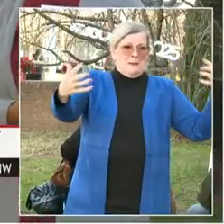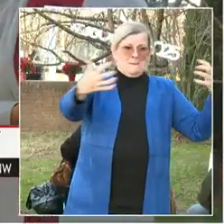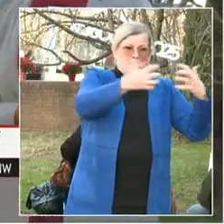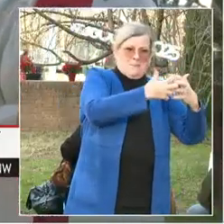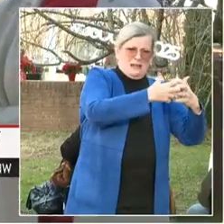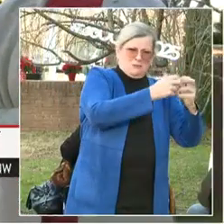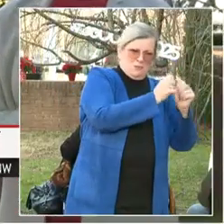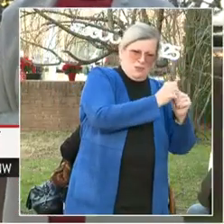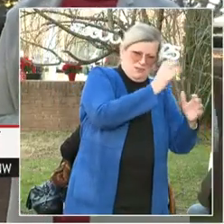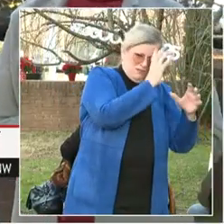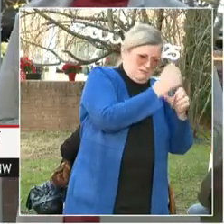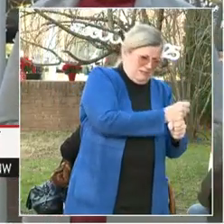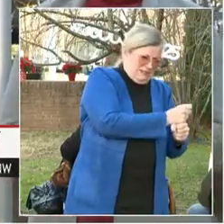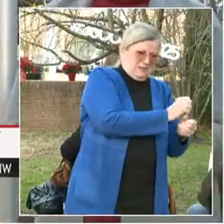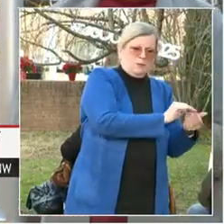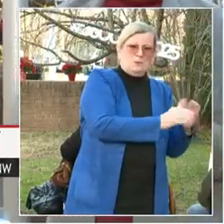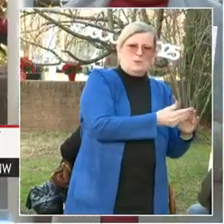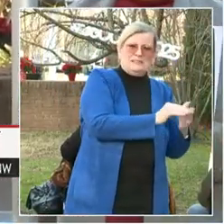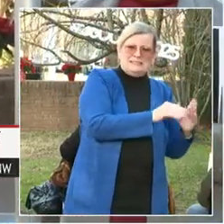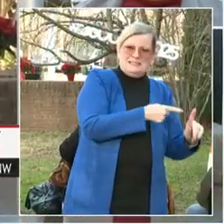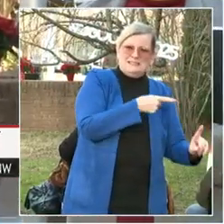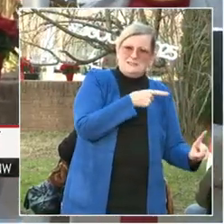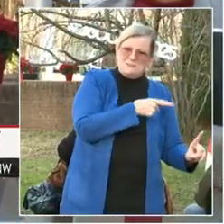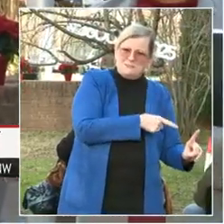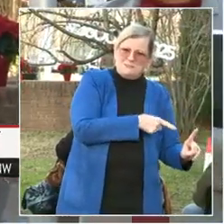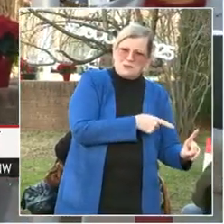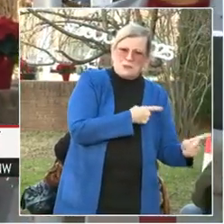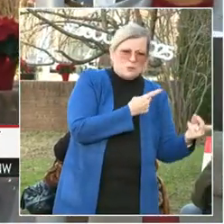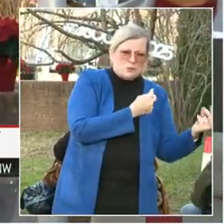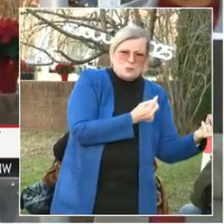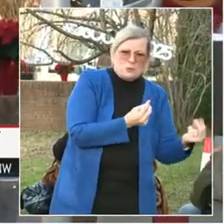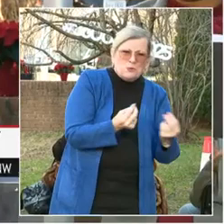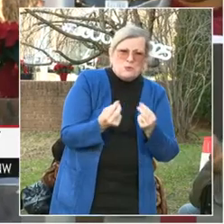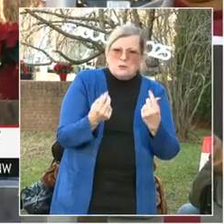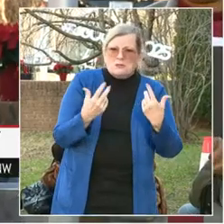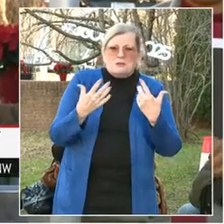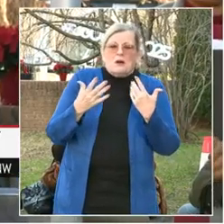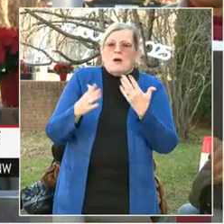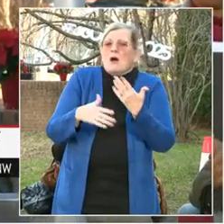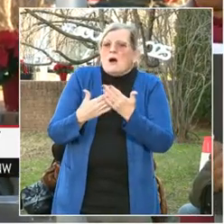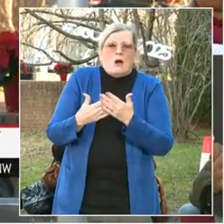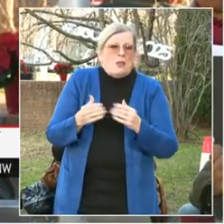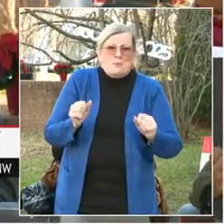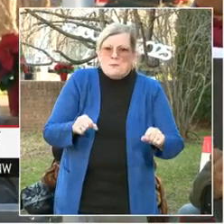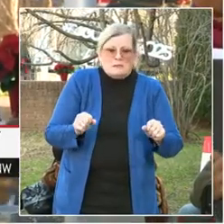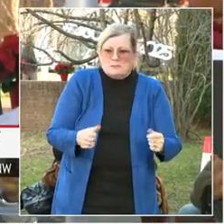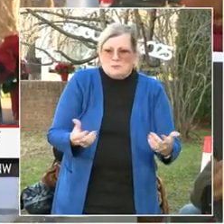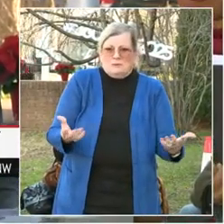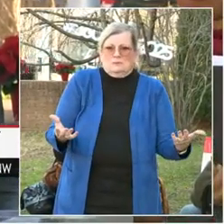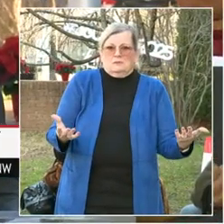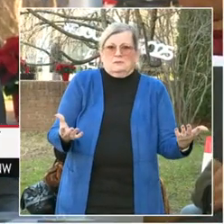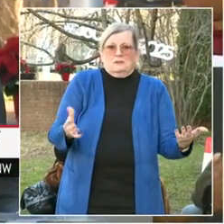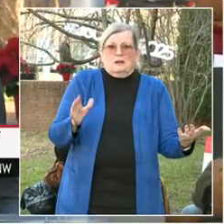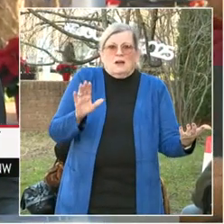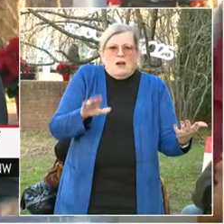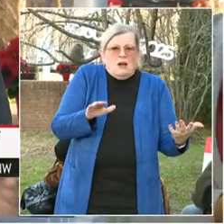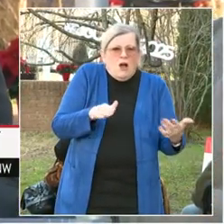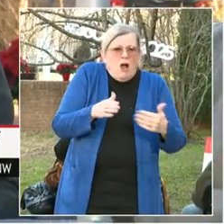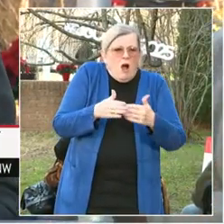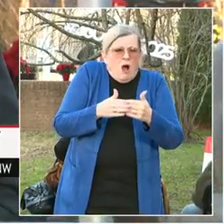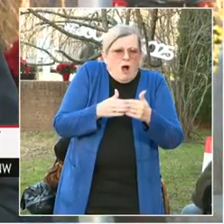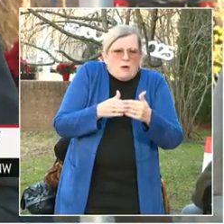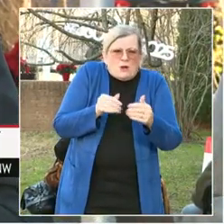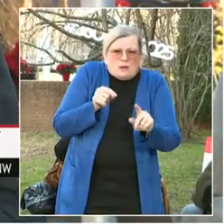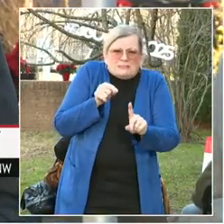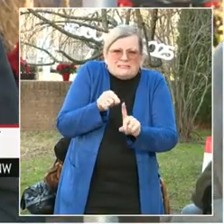things. So that's what I'm here to talk about. We are on the cusp. Tomorrow, my